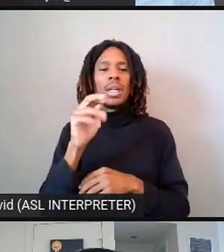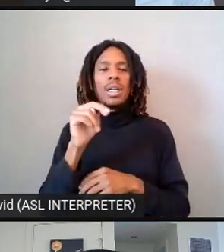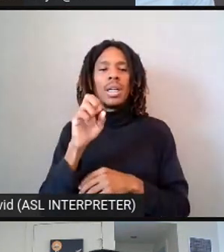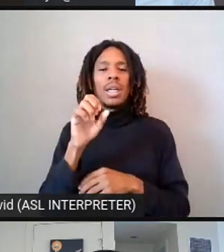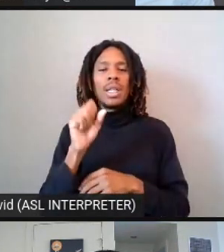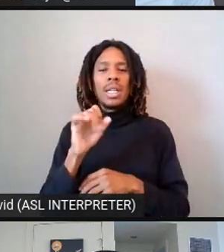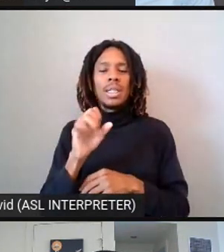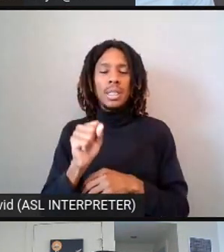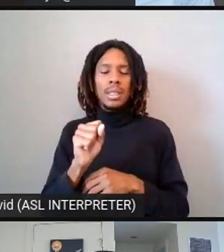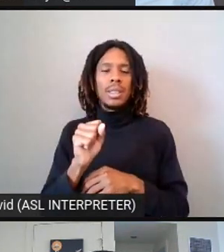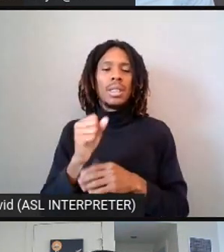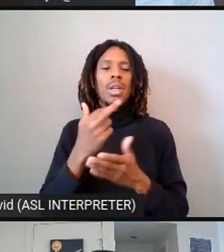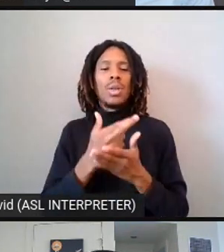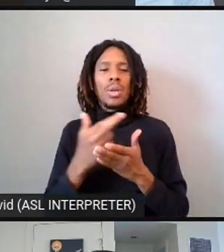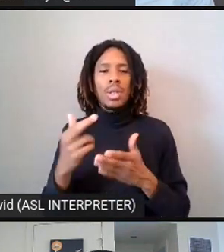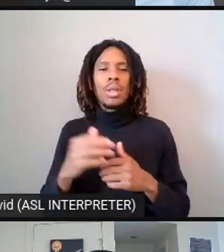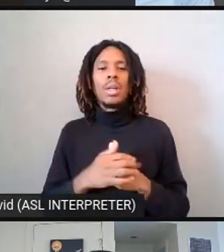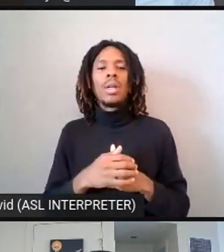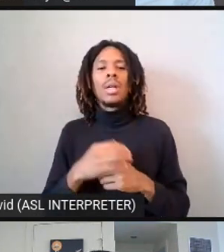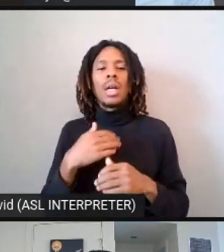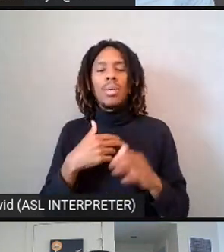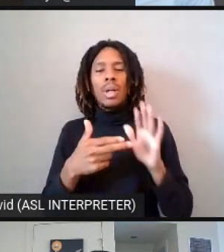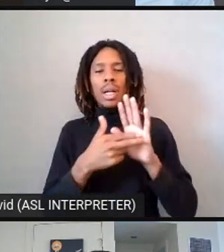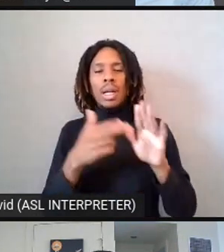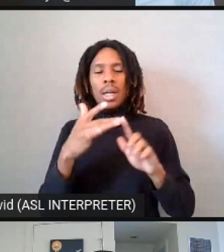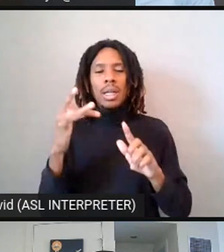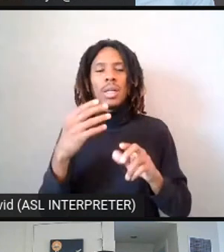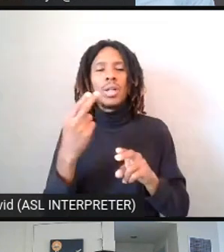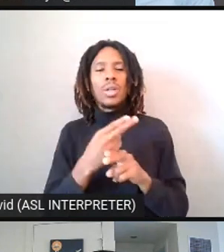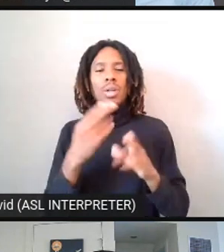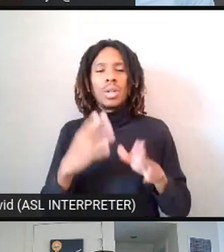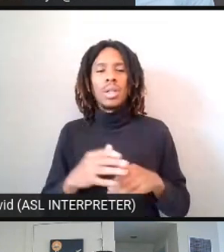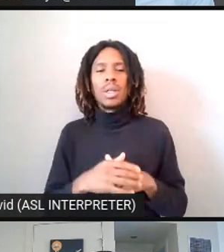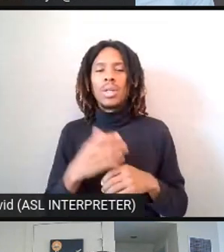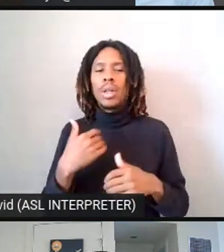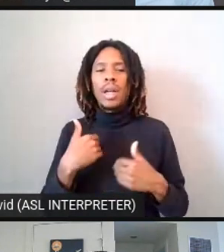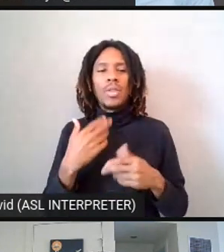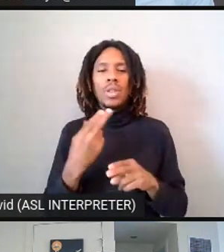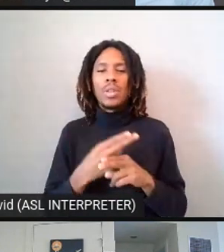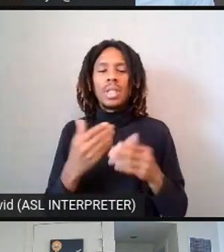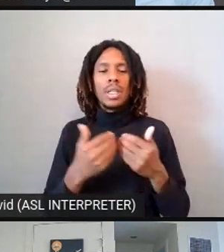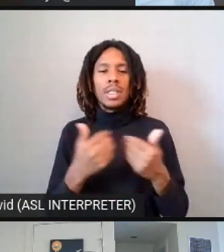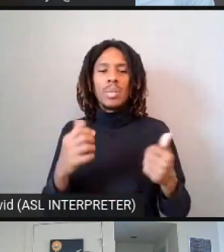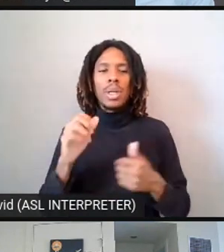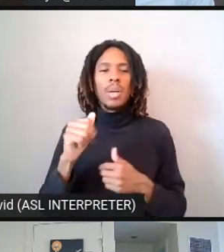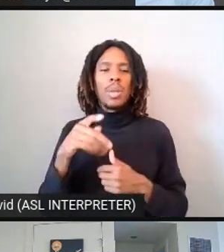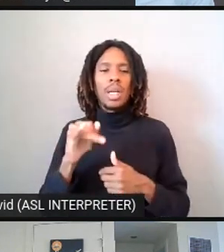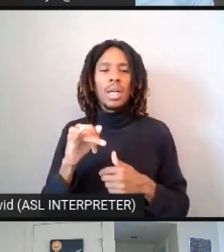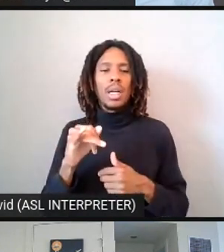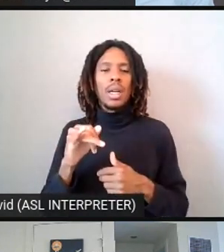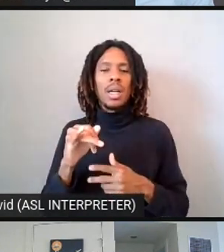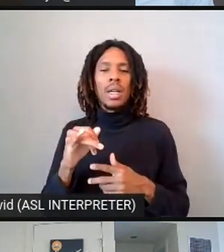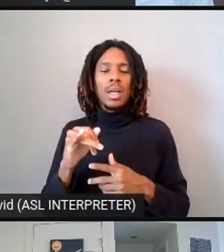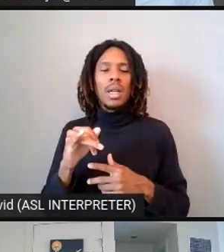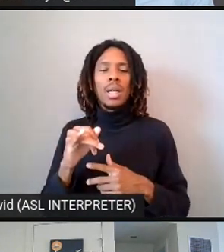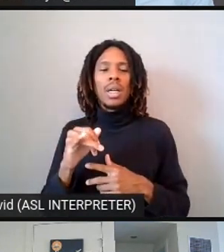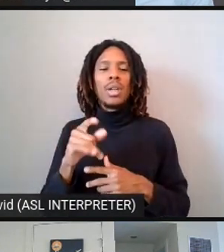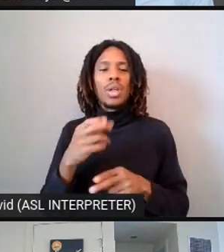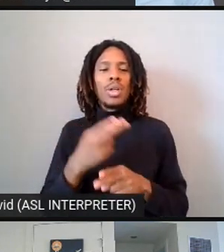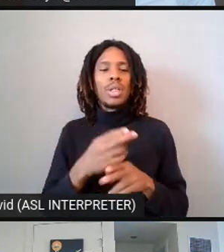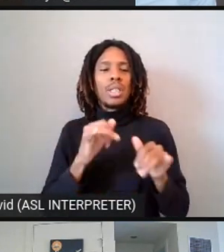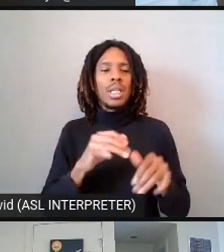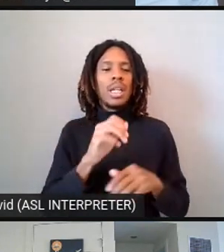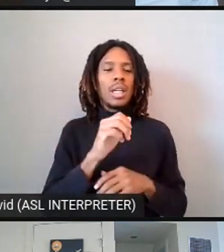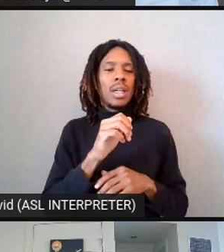call as I want to do highlight to the users. You don't have to use separate API calls by service. You use the same create resource call, the